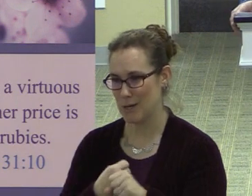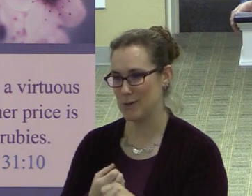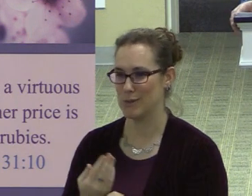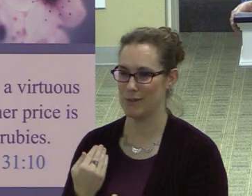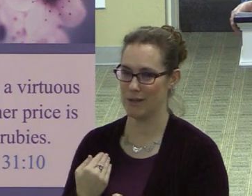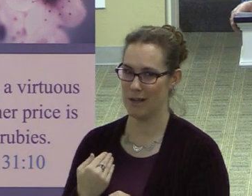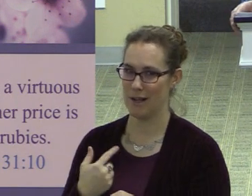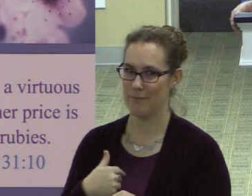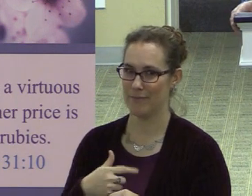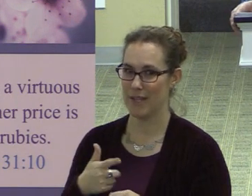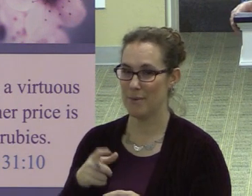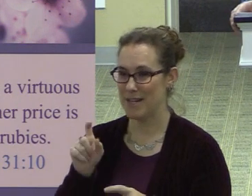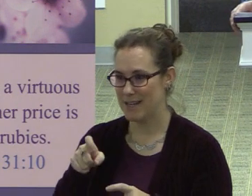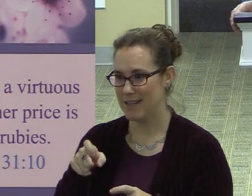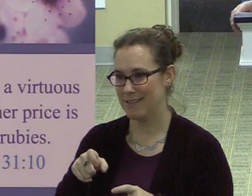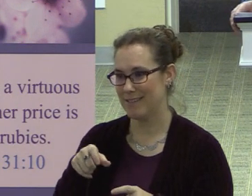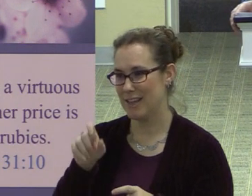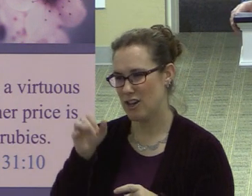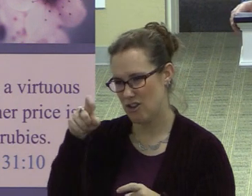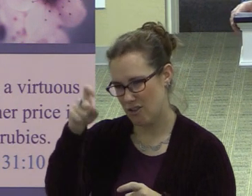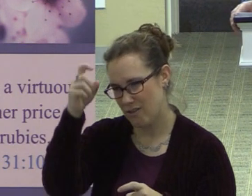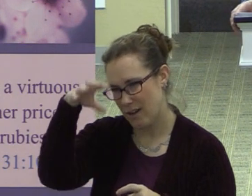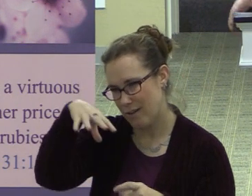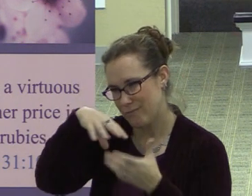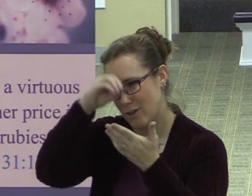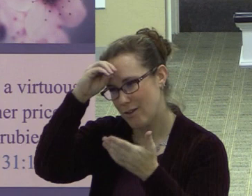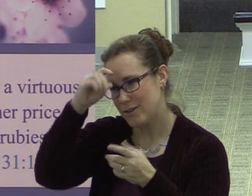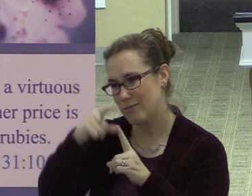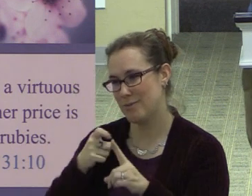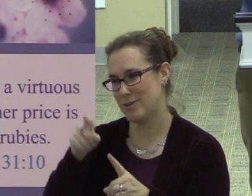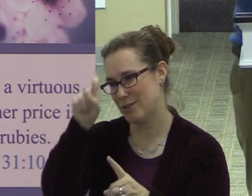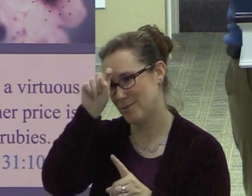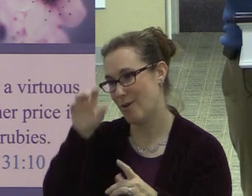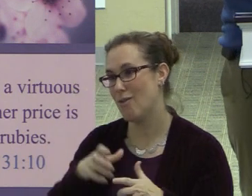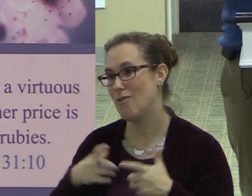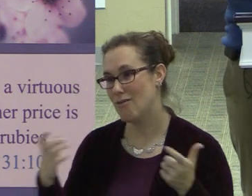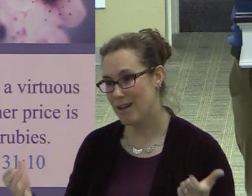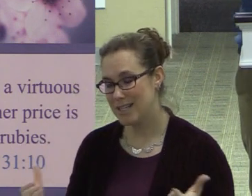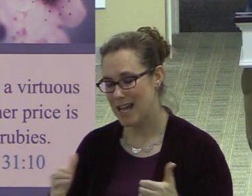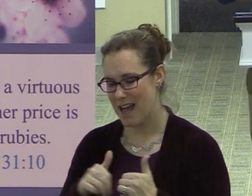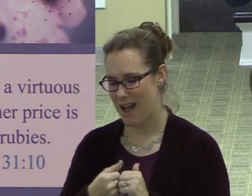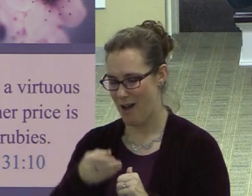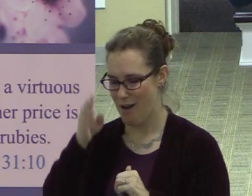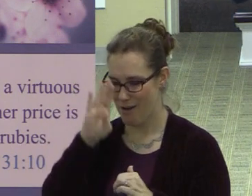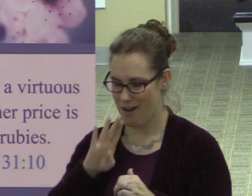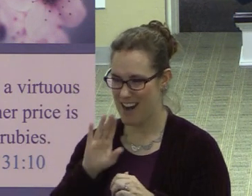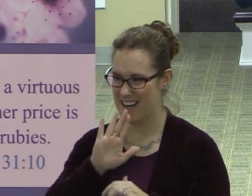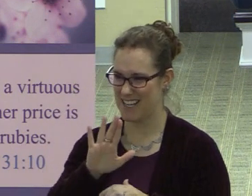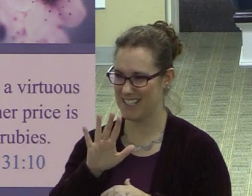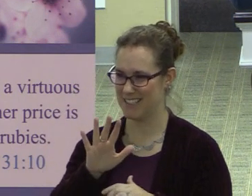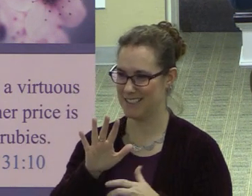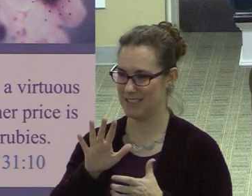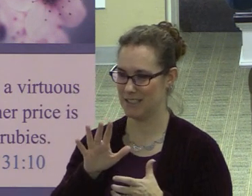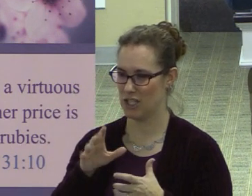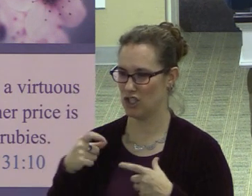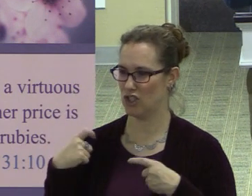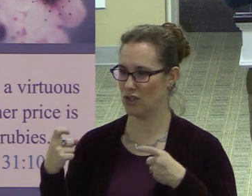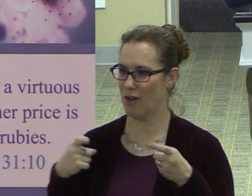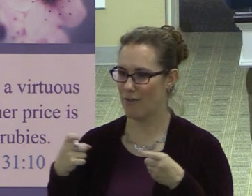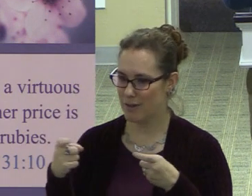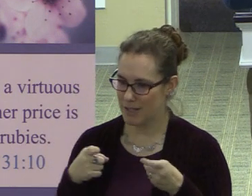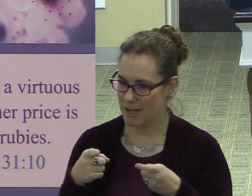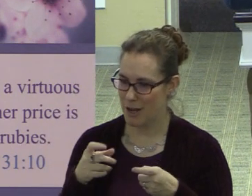Egypt a lot. I mean, how God in his sovereignty put all this together